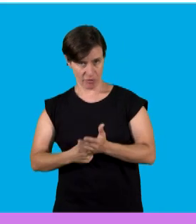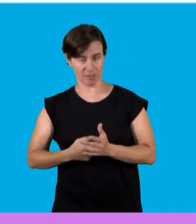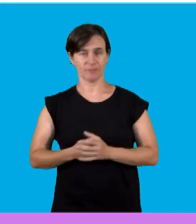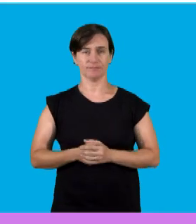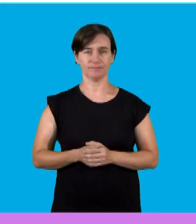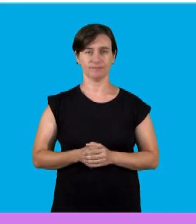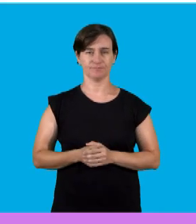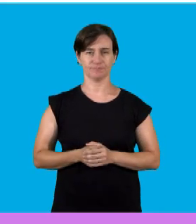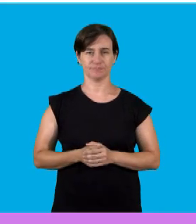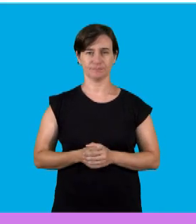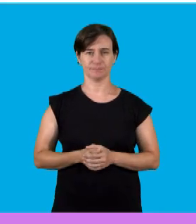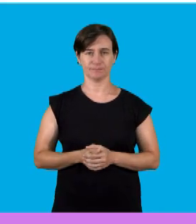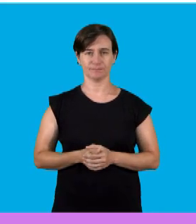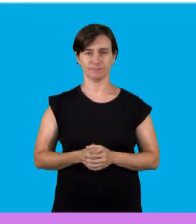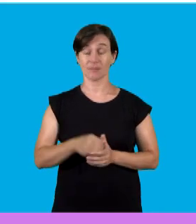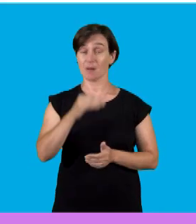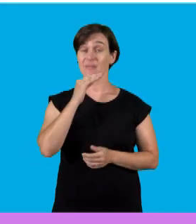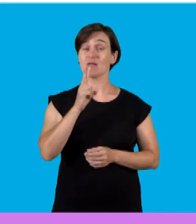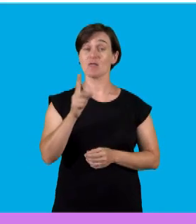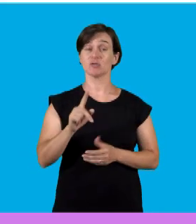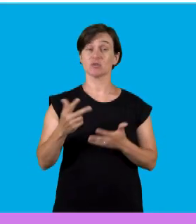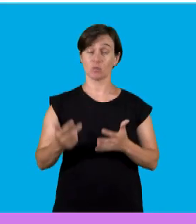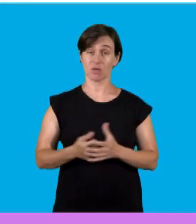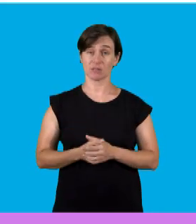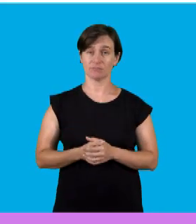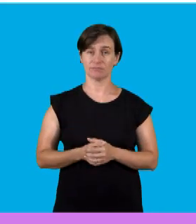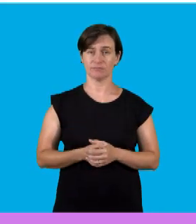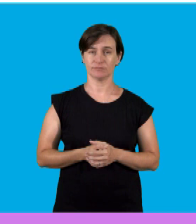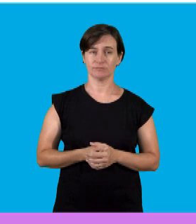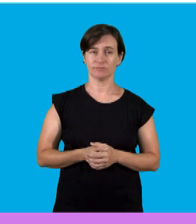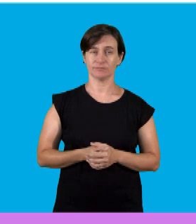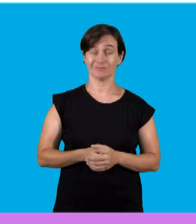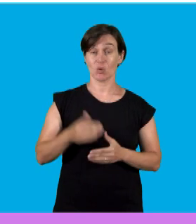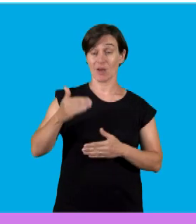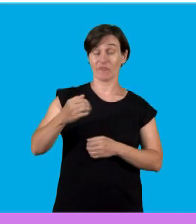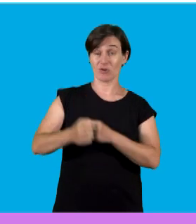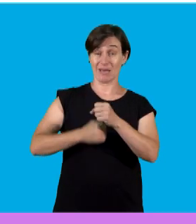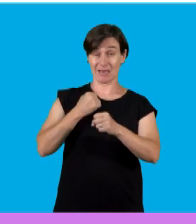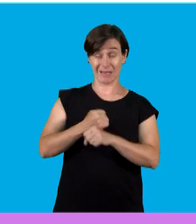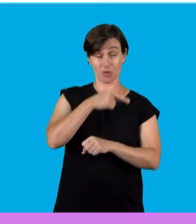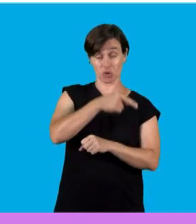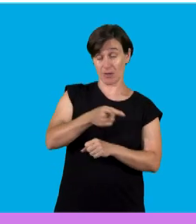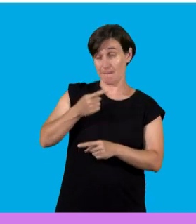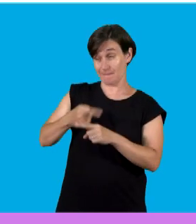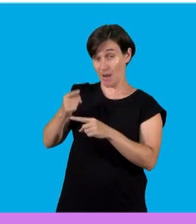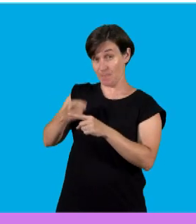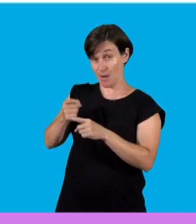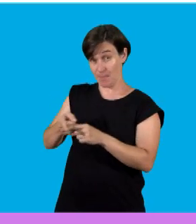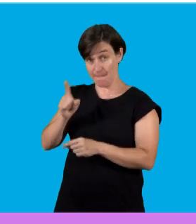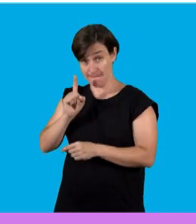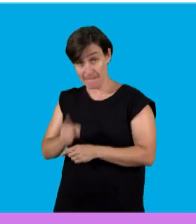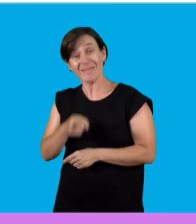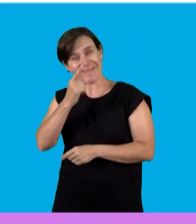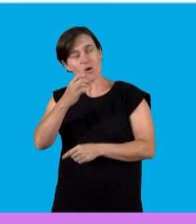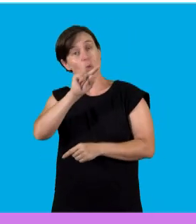7,479 rand. Okay? So that will give you your annual tax payable, right? And that is what our question